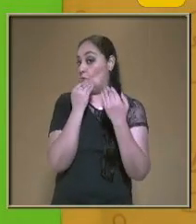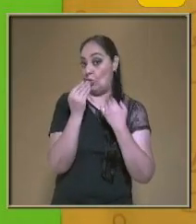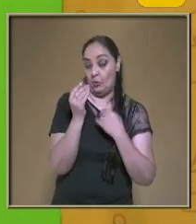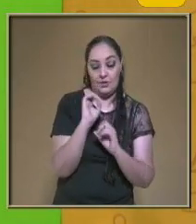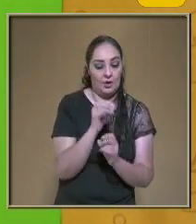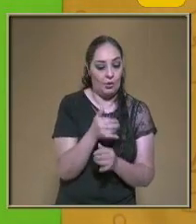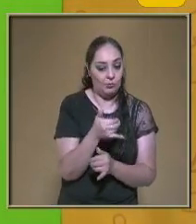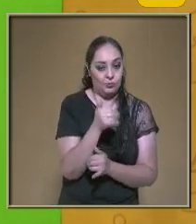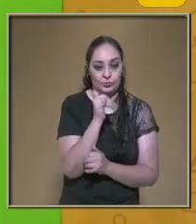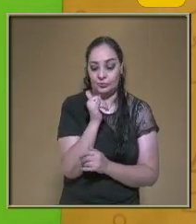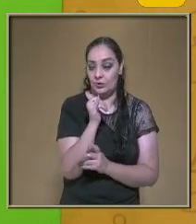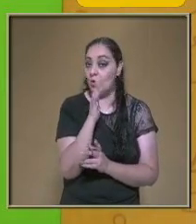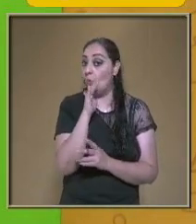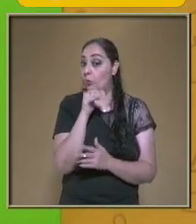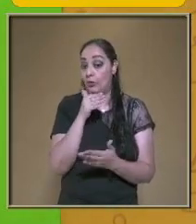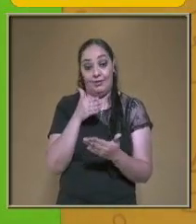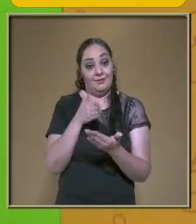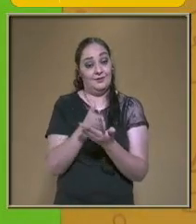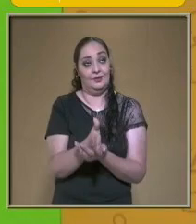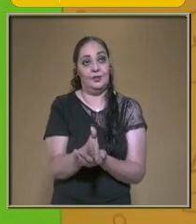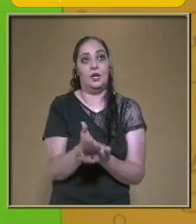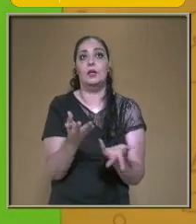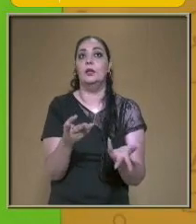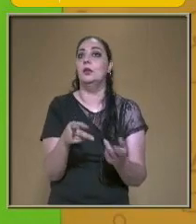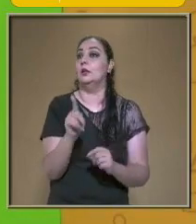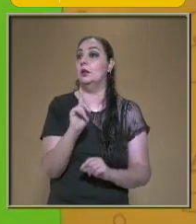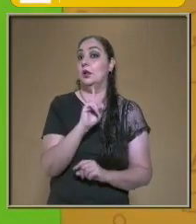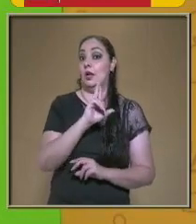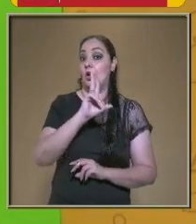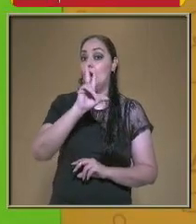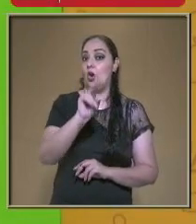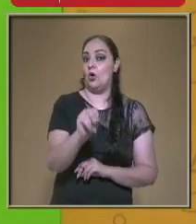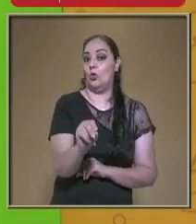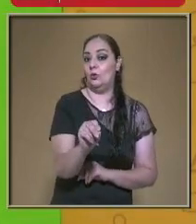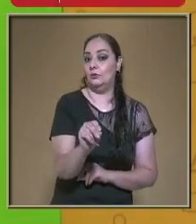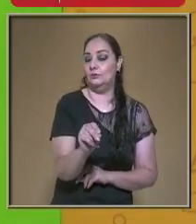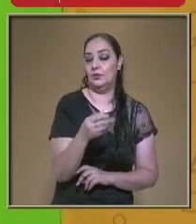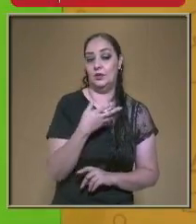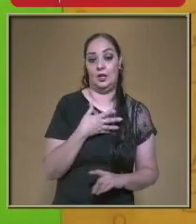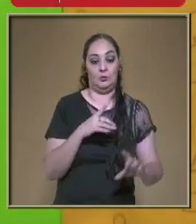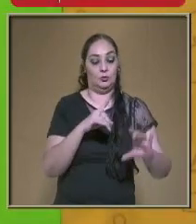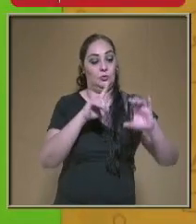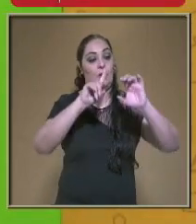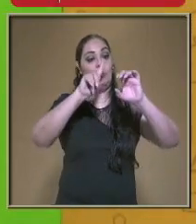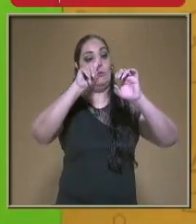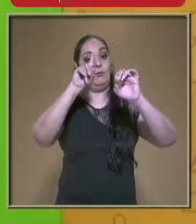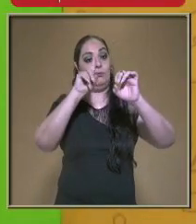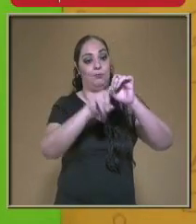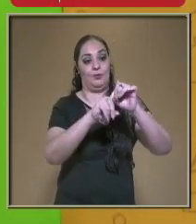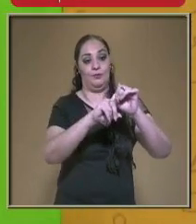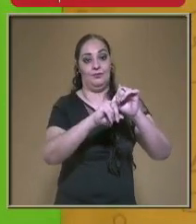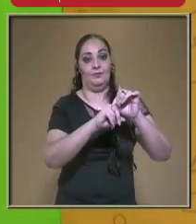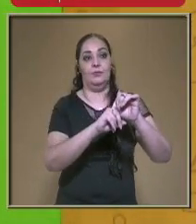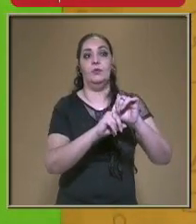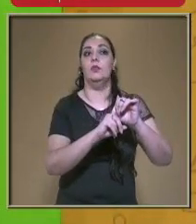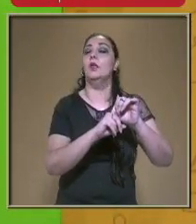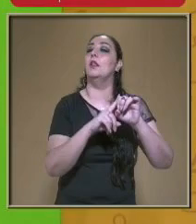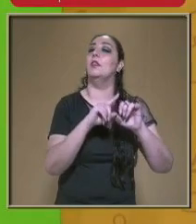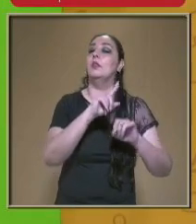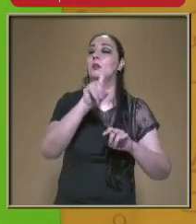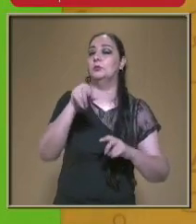drink allowed, okay? But we have the no, and we have a line that is canceling, okay? Then we